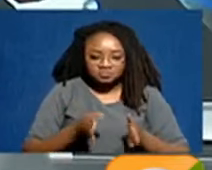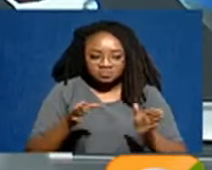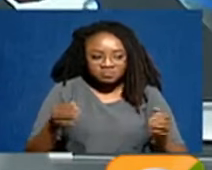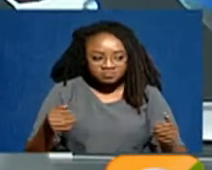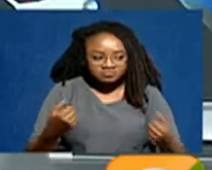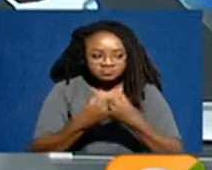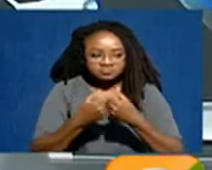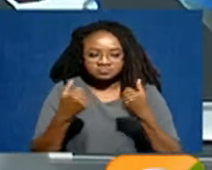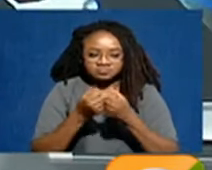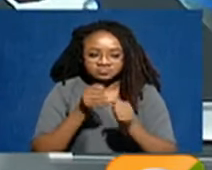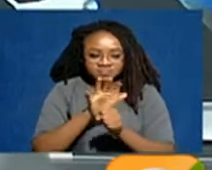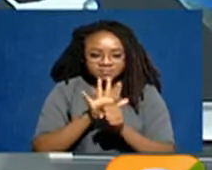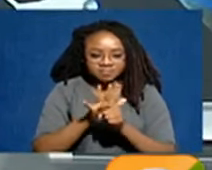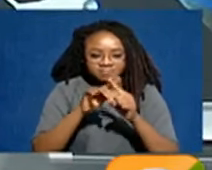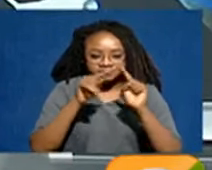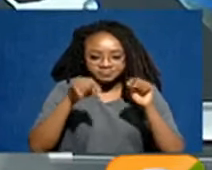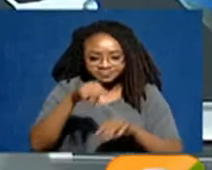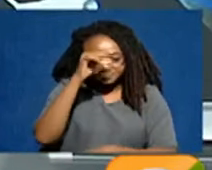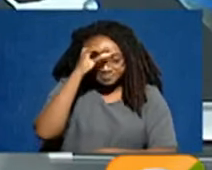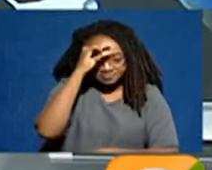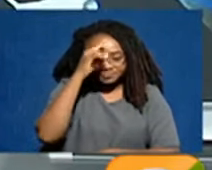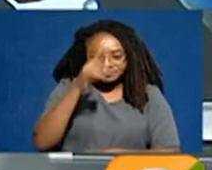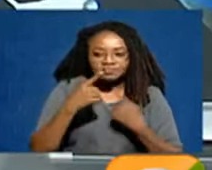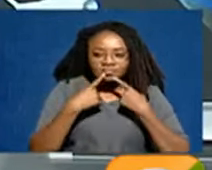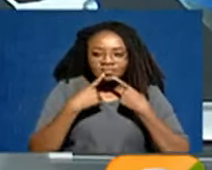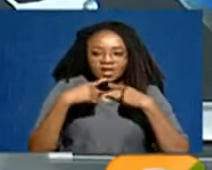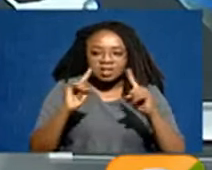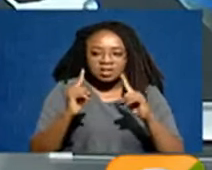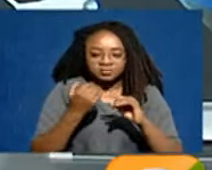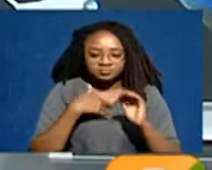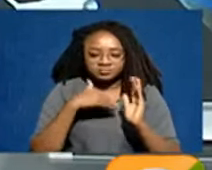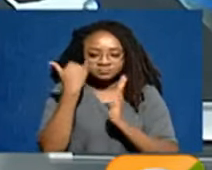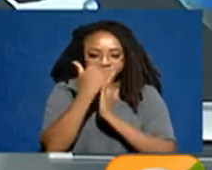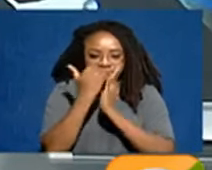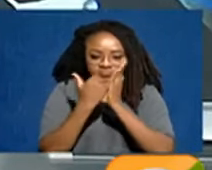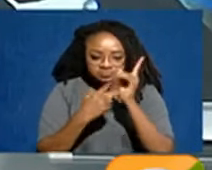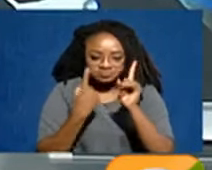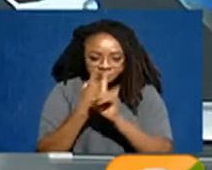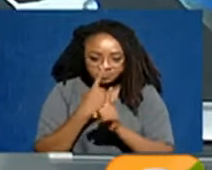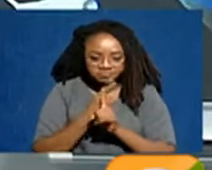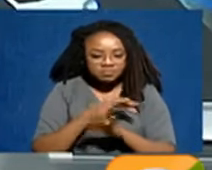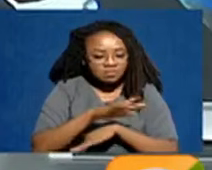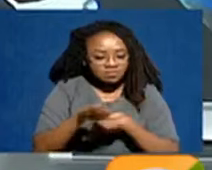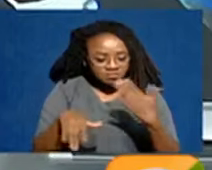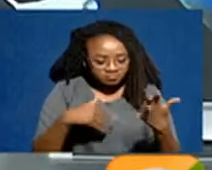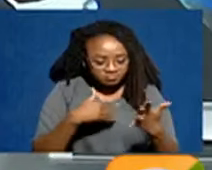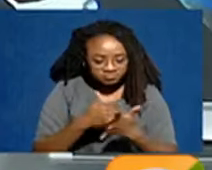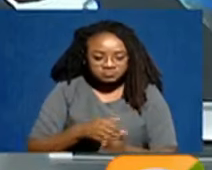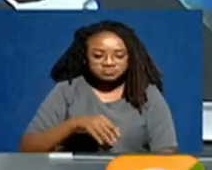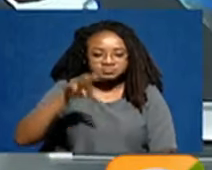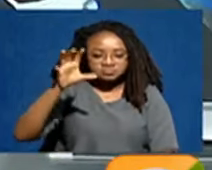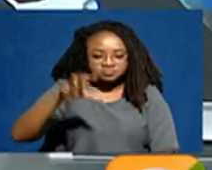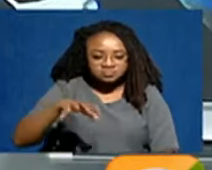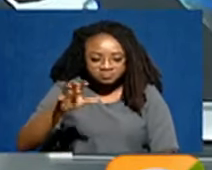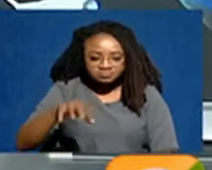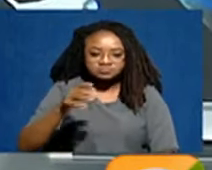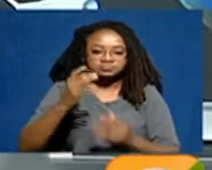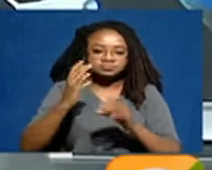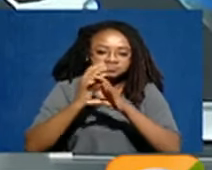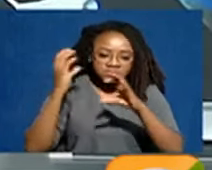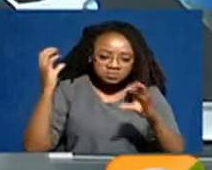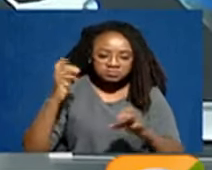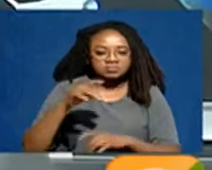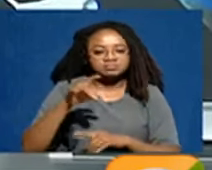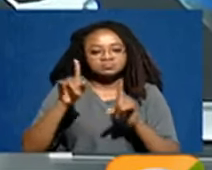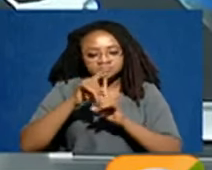The government has today announced a raft of measures, including reinspection of all public service vehicles and retesting of